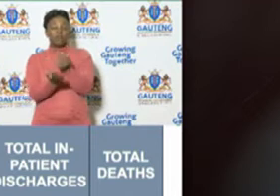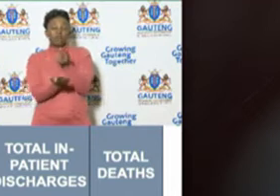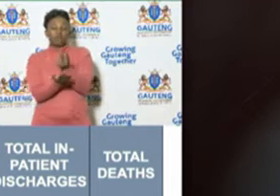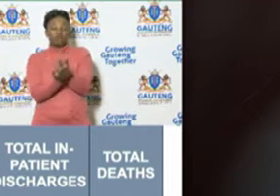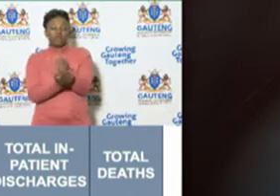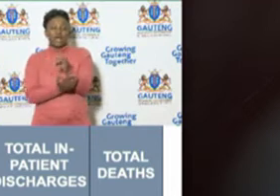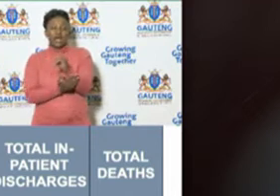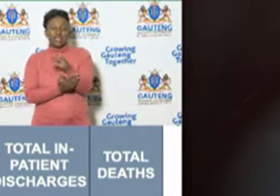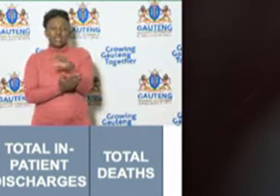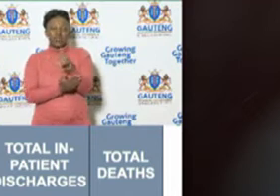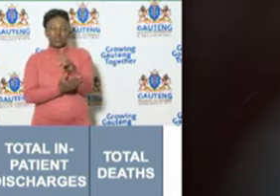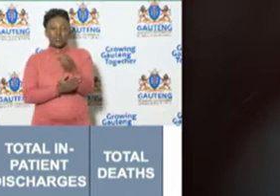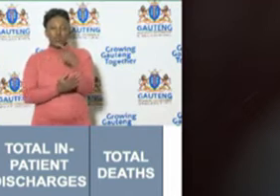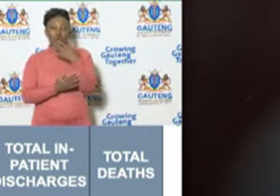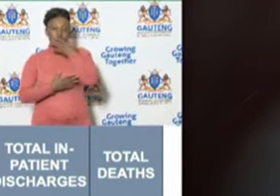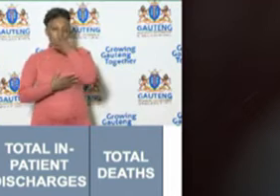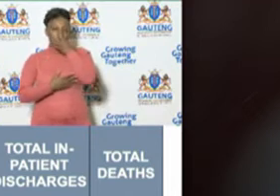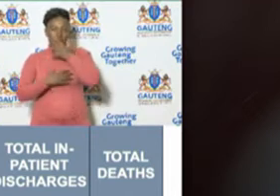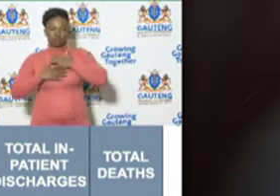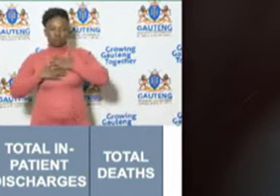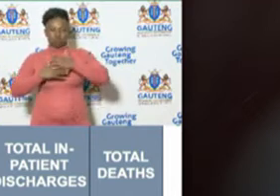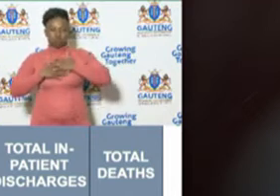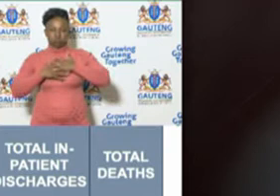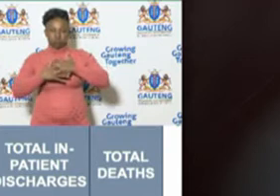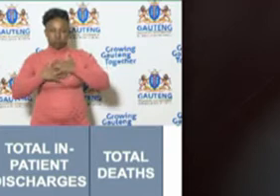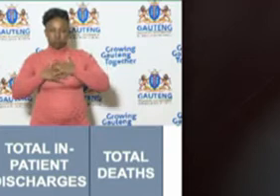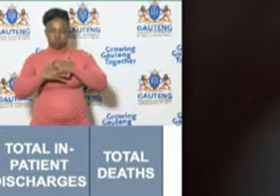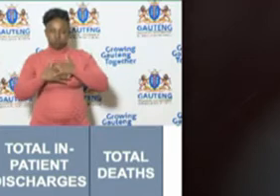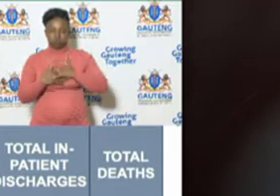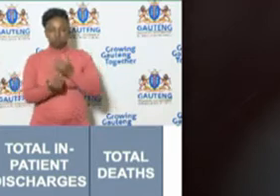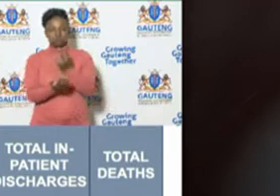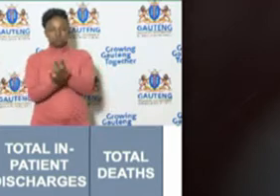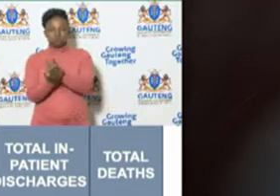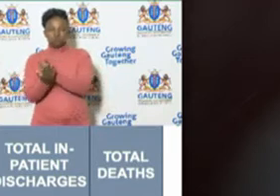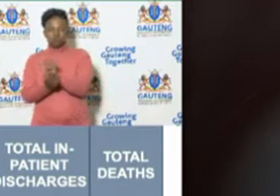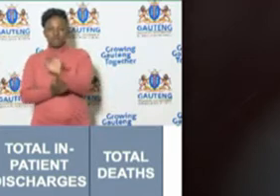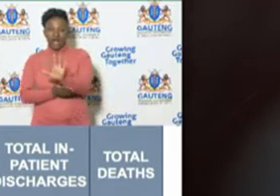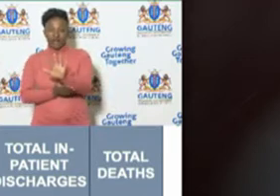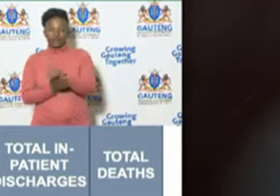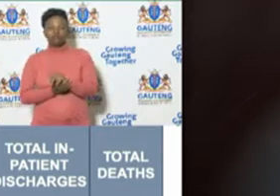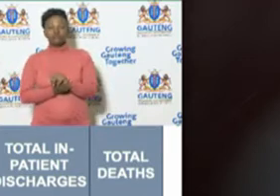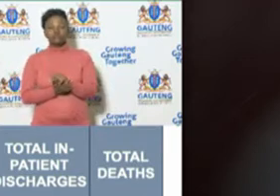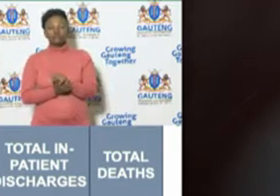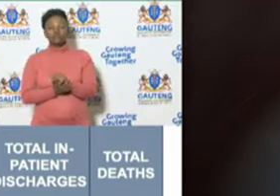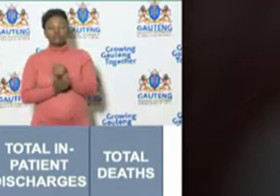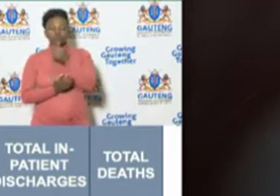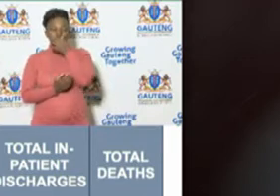they are in ventilation, they are under a ventilator, and others